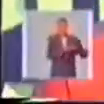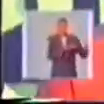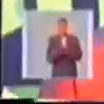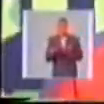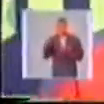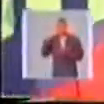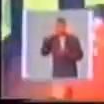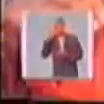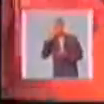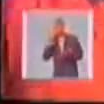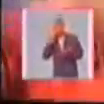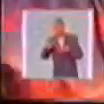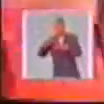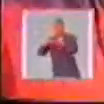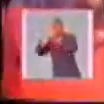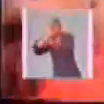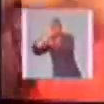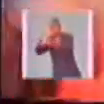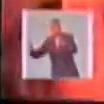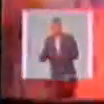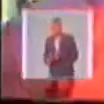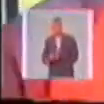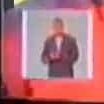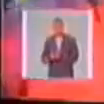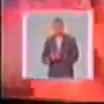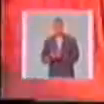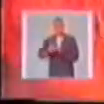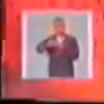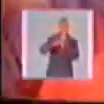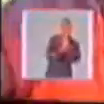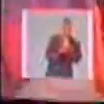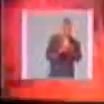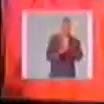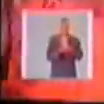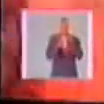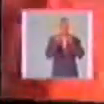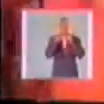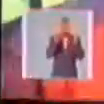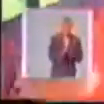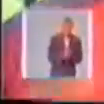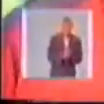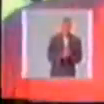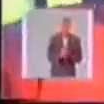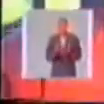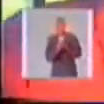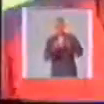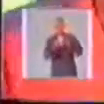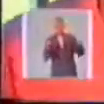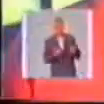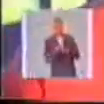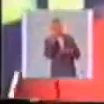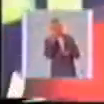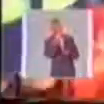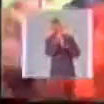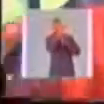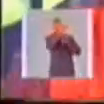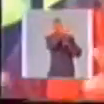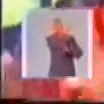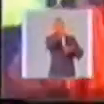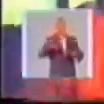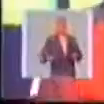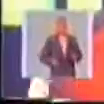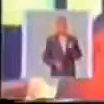soa. Was it a moa after the no omo ebono? Womo de a moa a woman tiapo? Was it the blind? Israel and